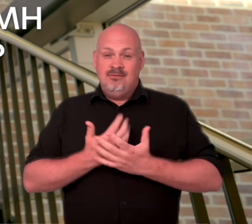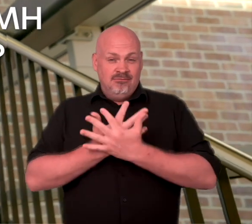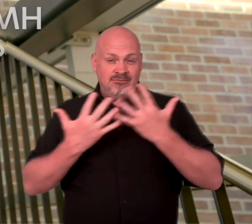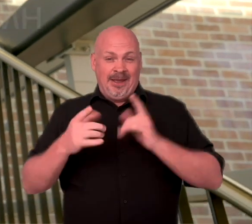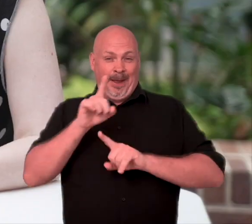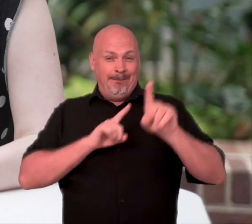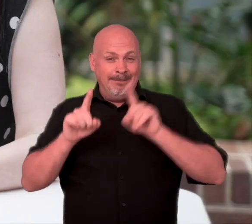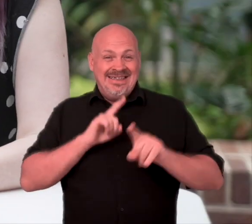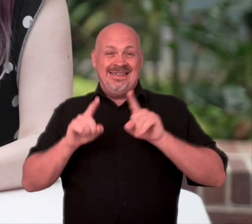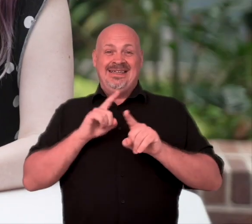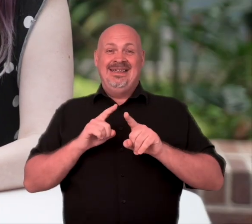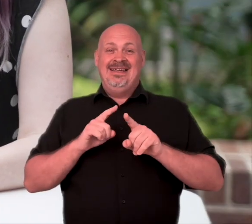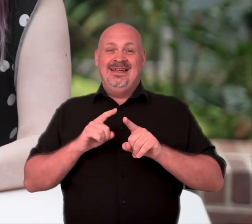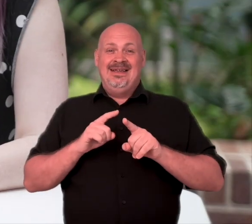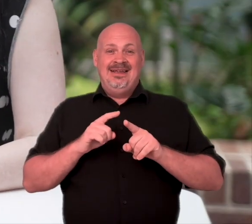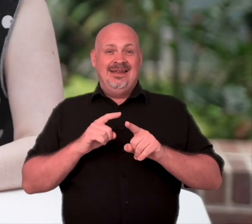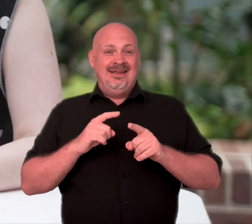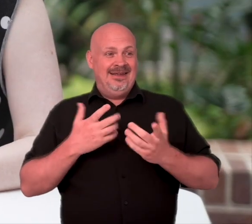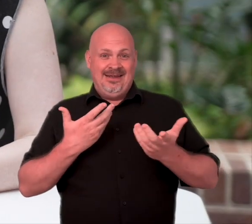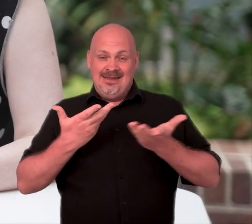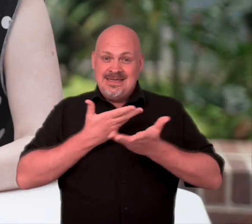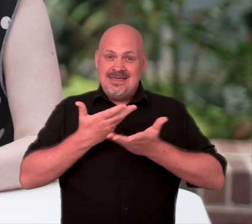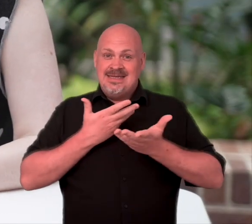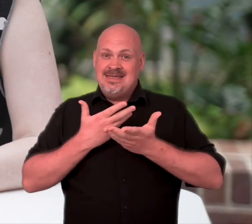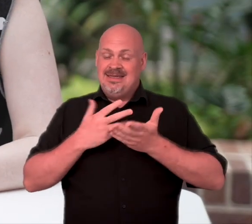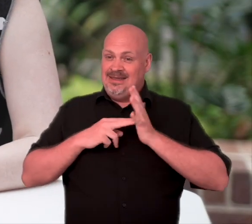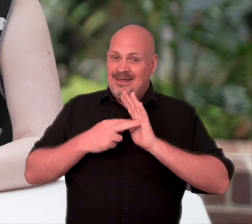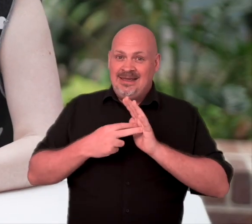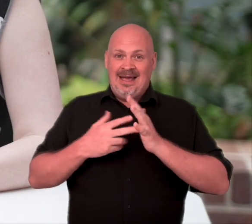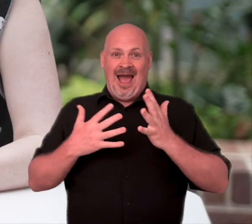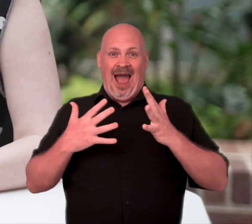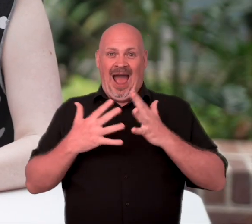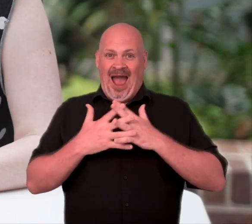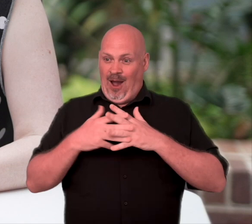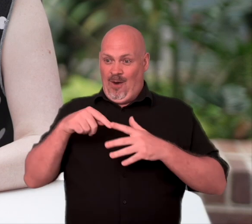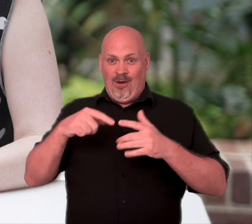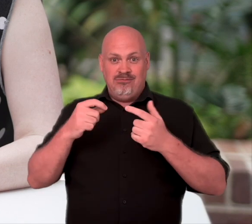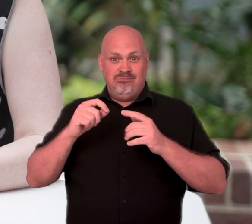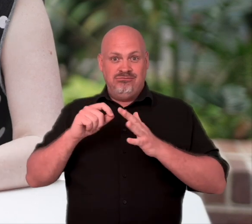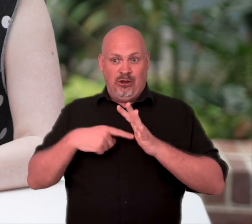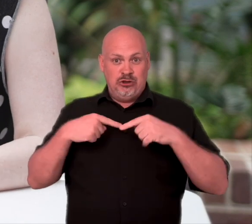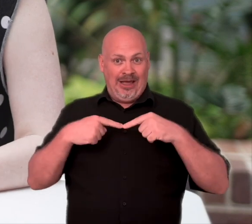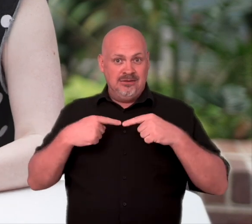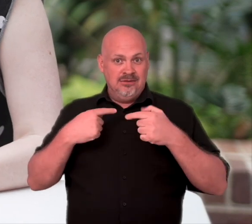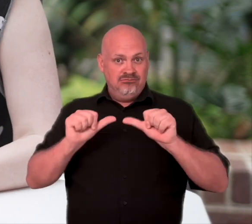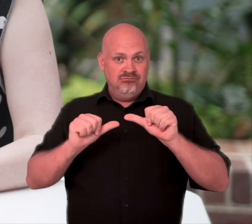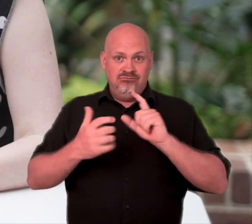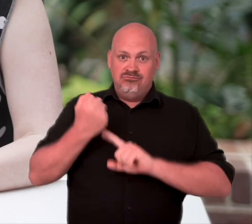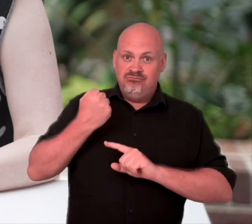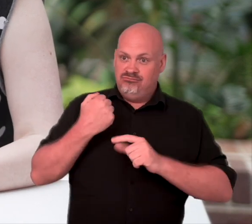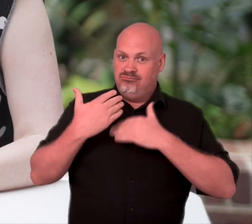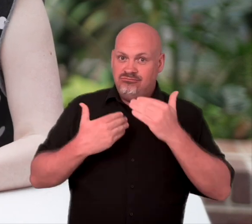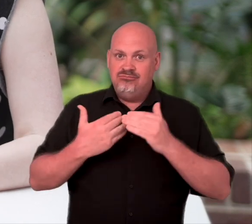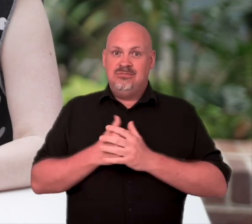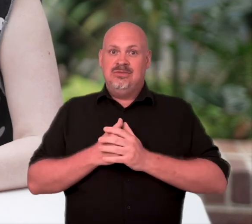I was in many meetings, which was organising how on earth we were going to do this project, were we going to be able